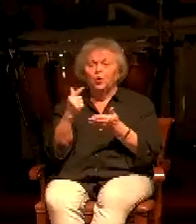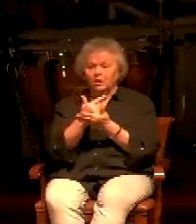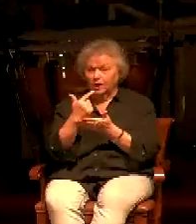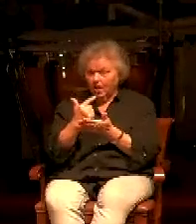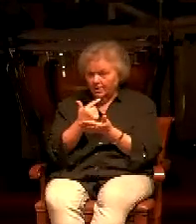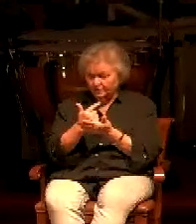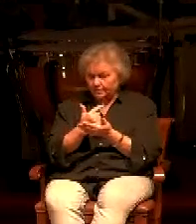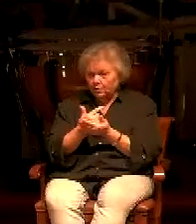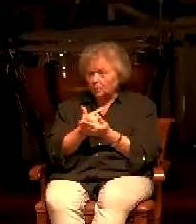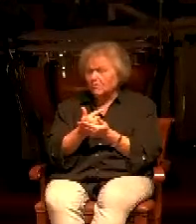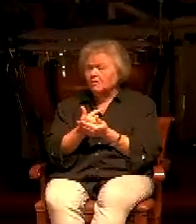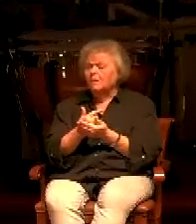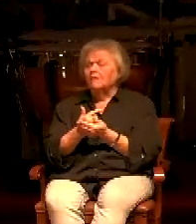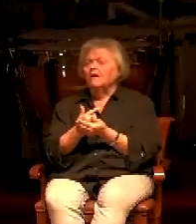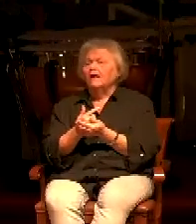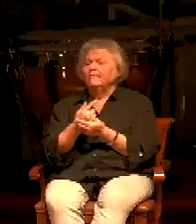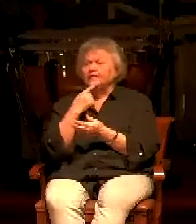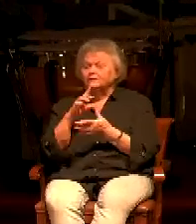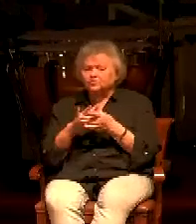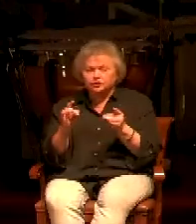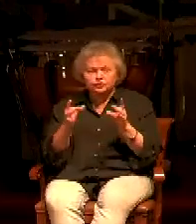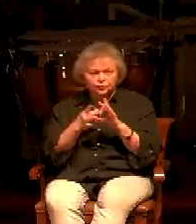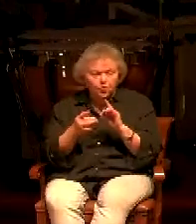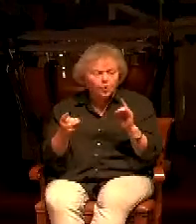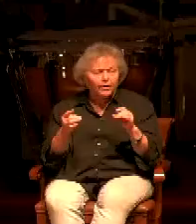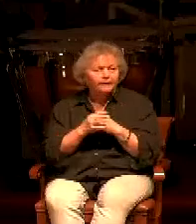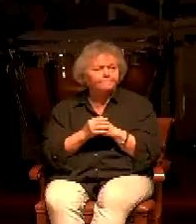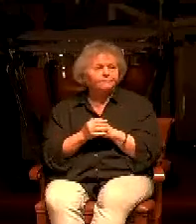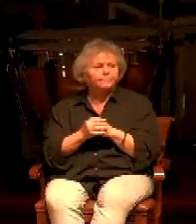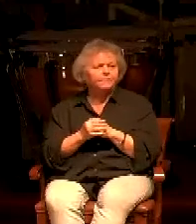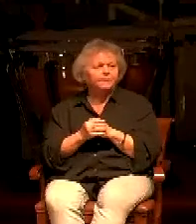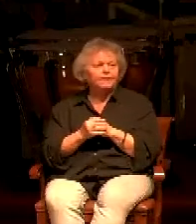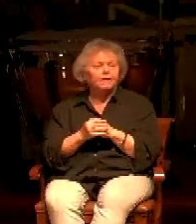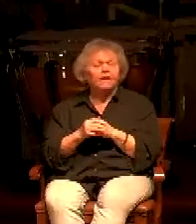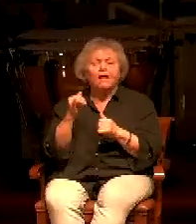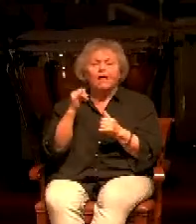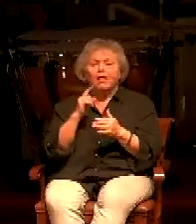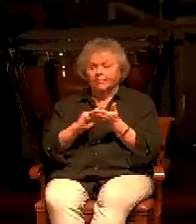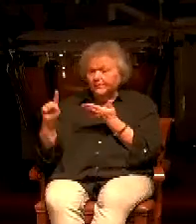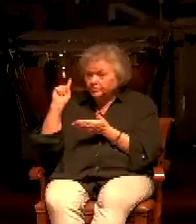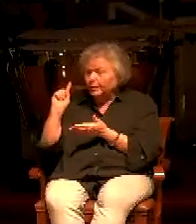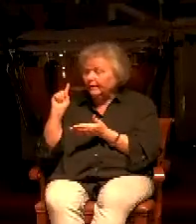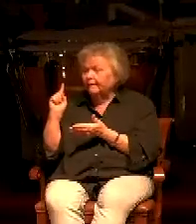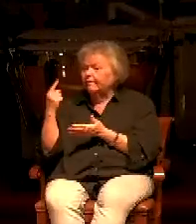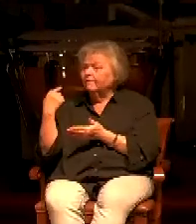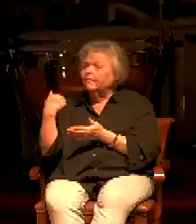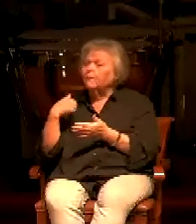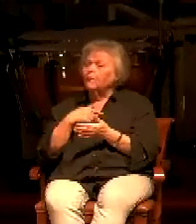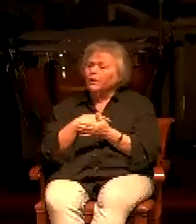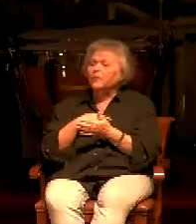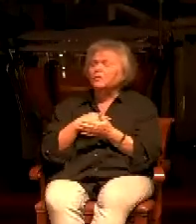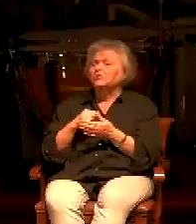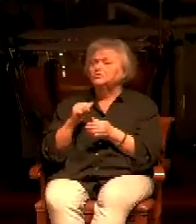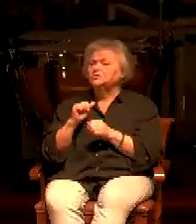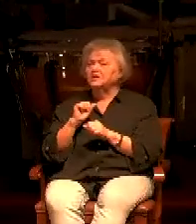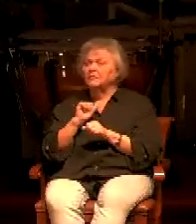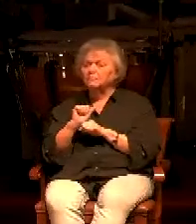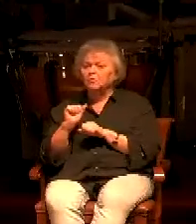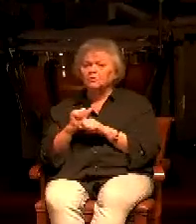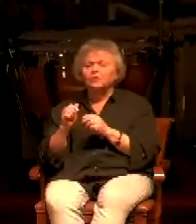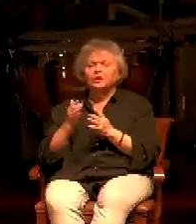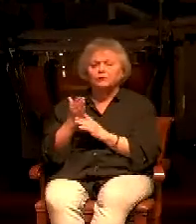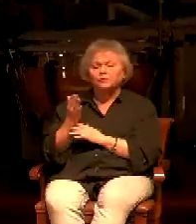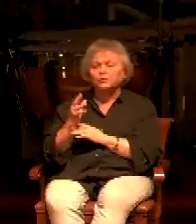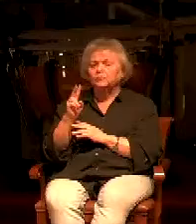eyewitness accounts of Jesus found in the New Testament. We are, as we began last week, just working through the last couple of hours, really, of